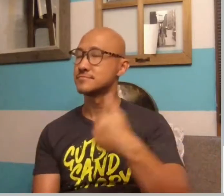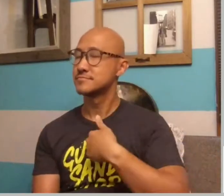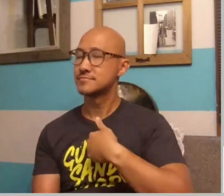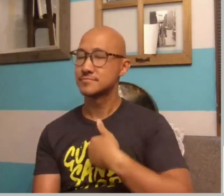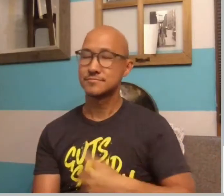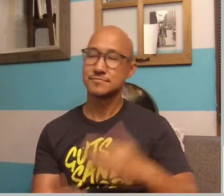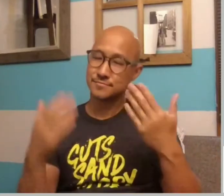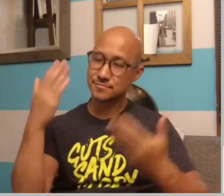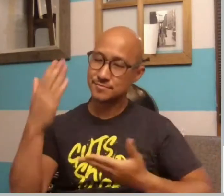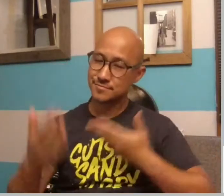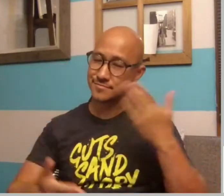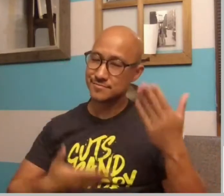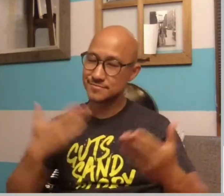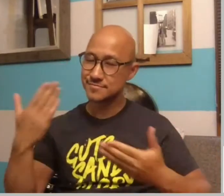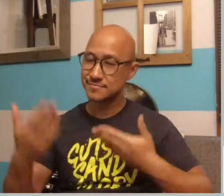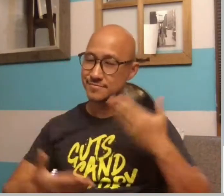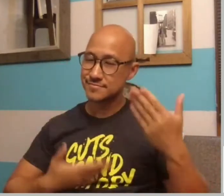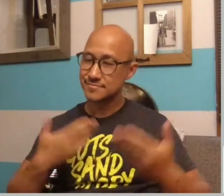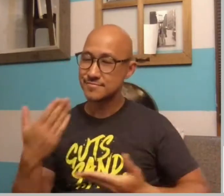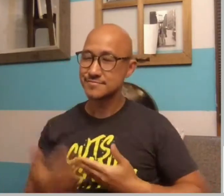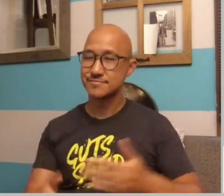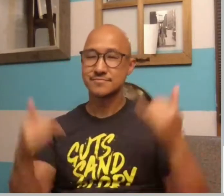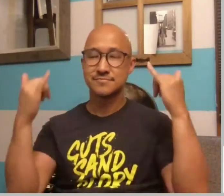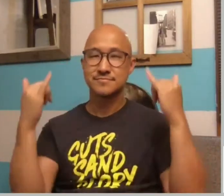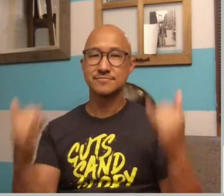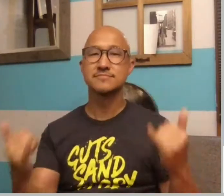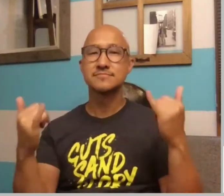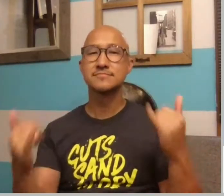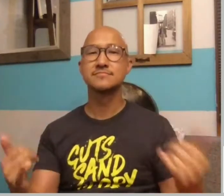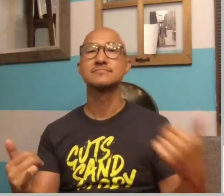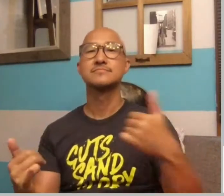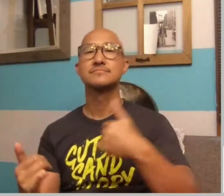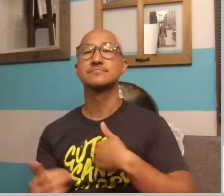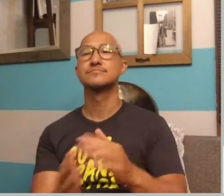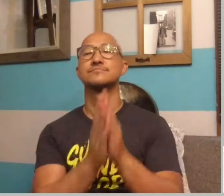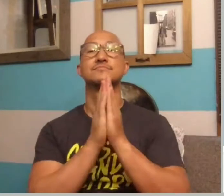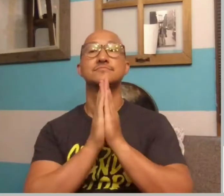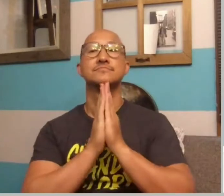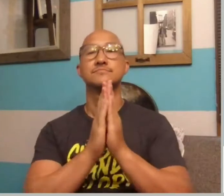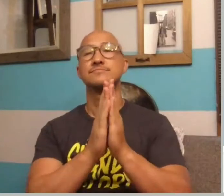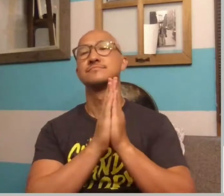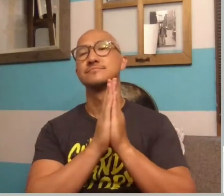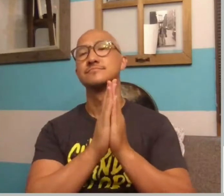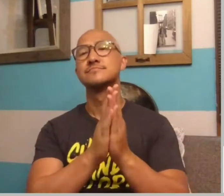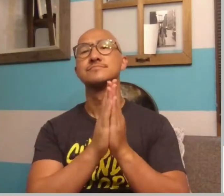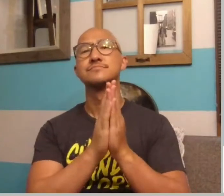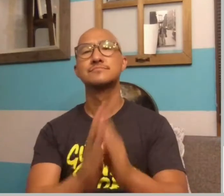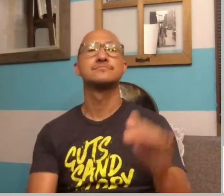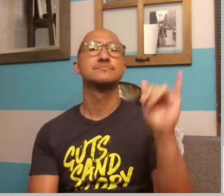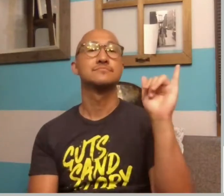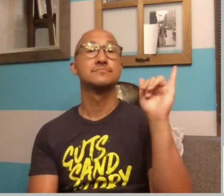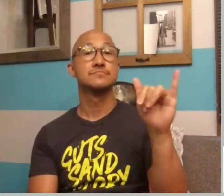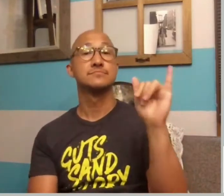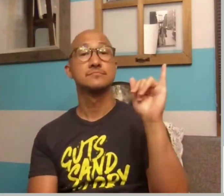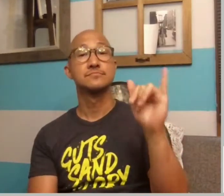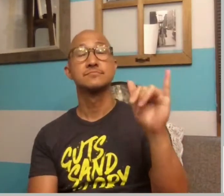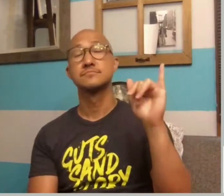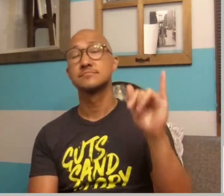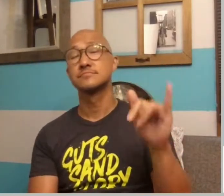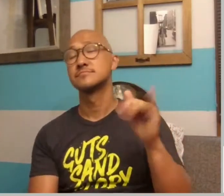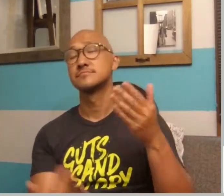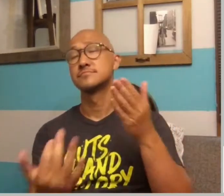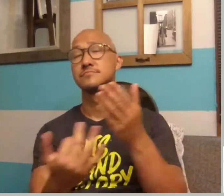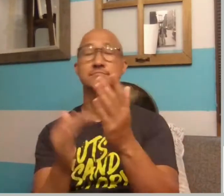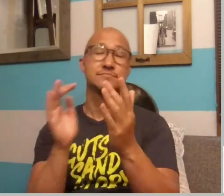happy today. I'm praying today. Oh, yes, I'm praying today. In